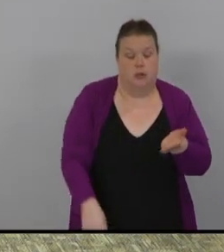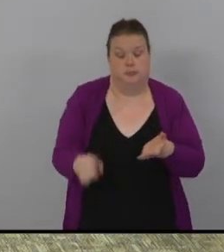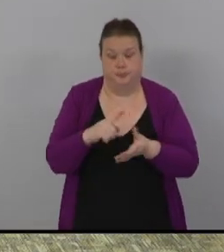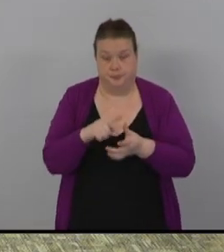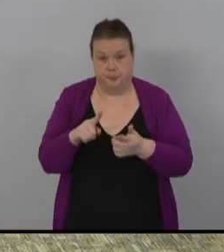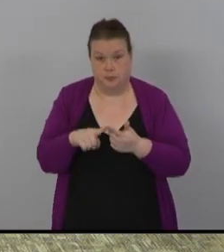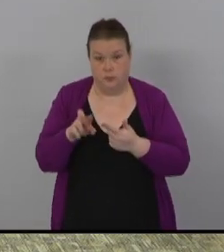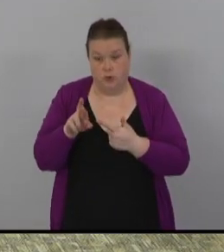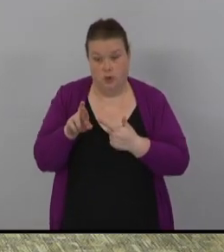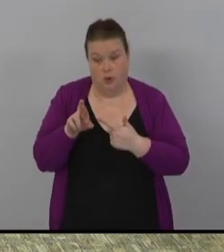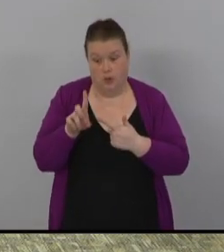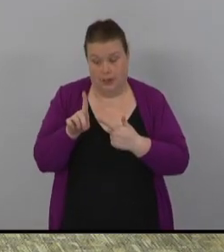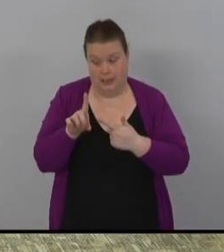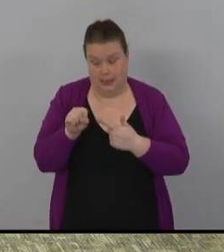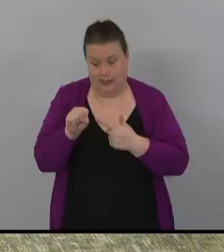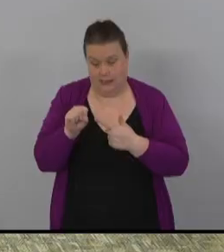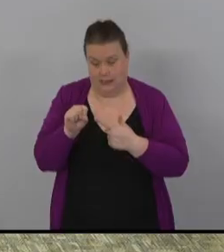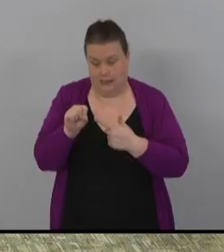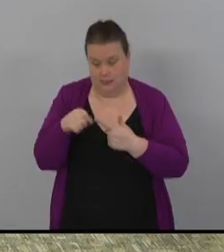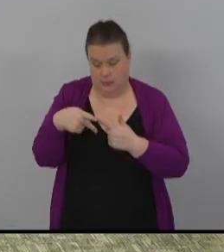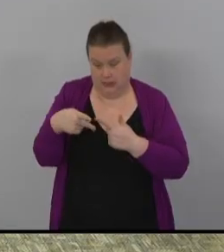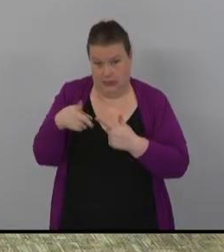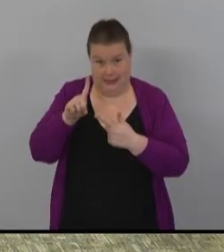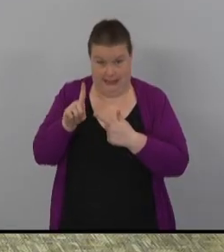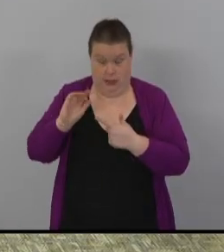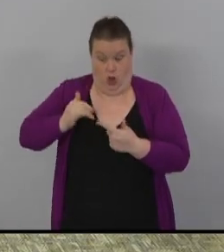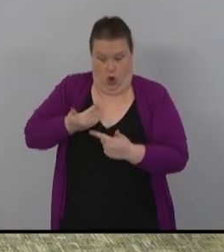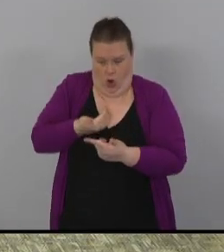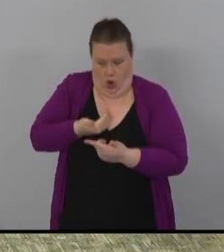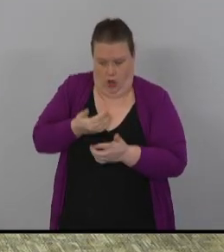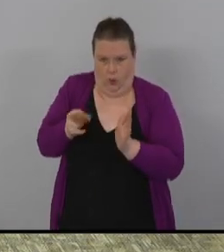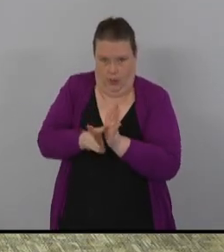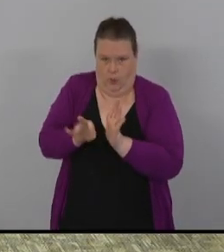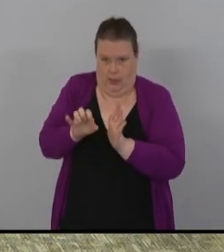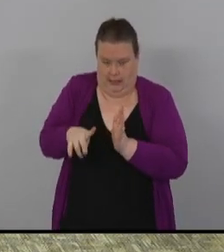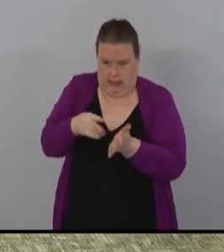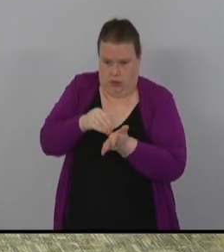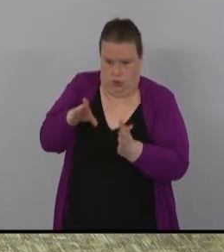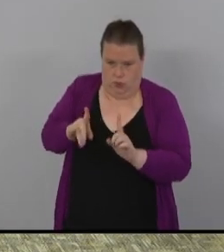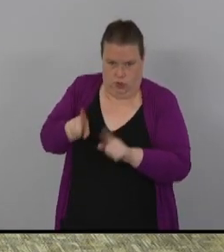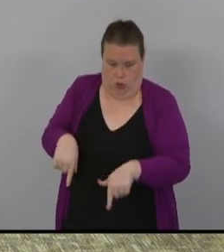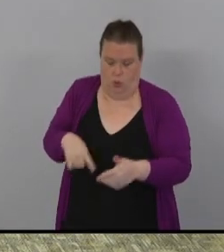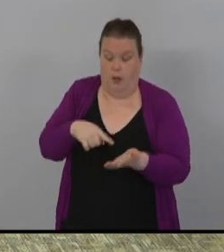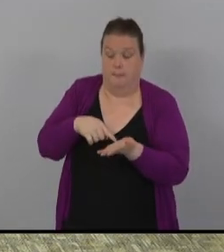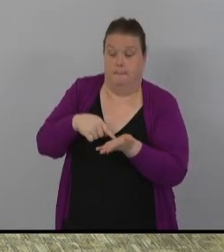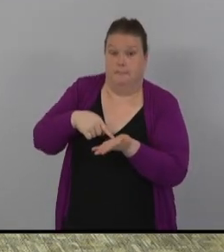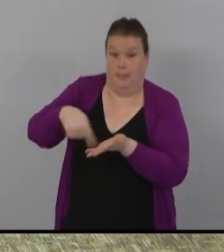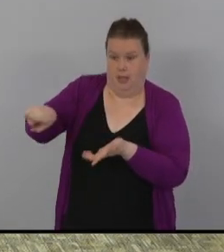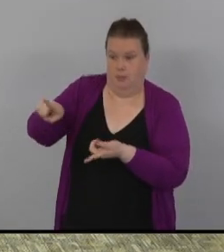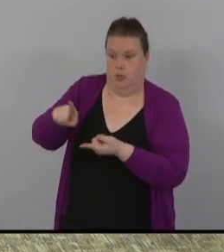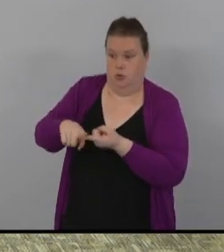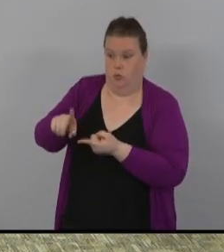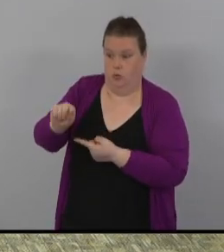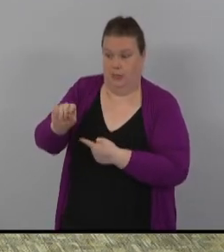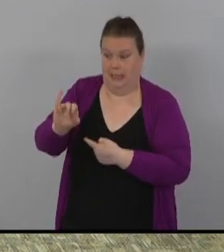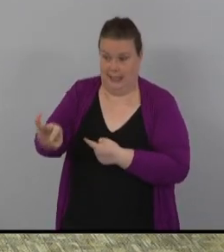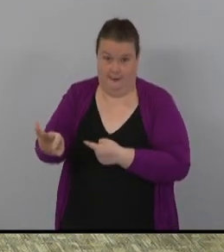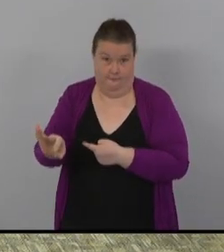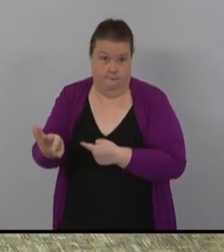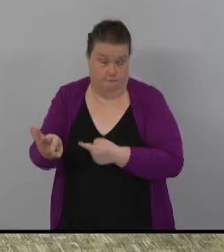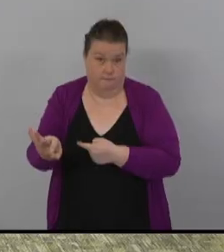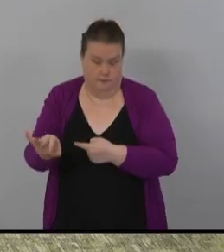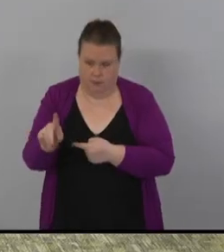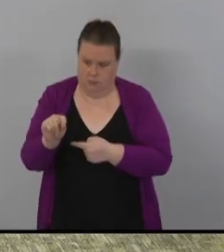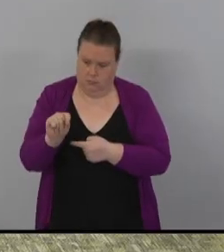payments to the Day School for the Deaf for our students that are attending there, payments into the TIF are in here, and finally,